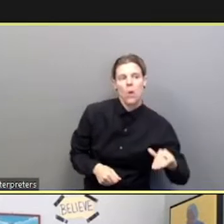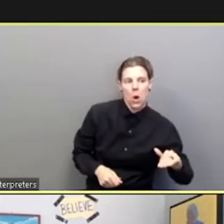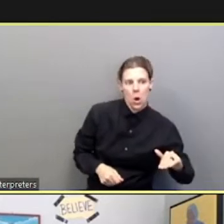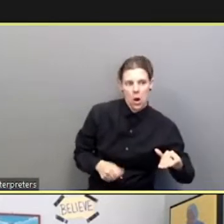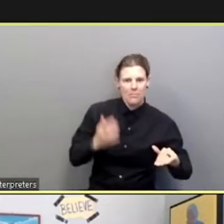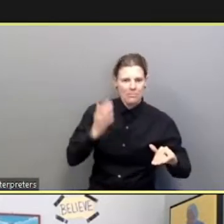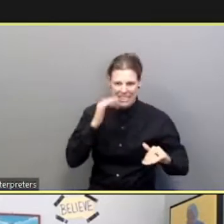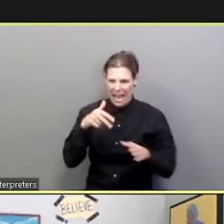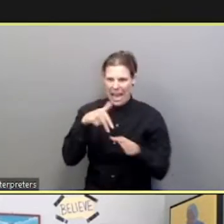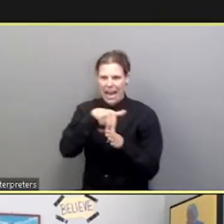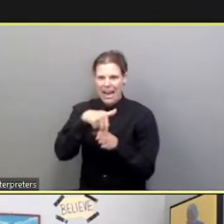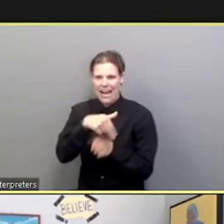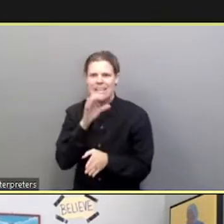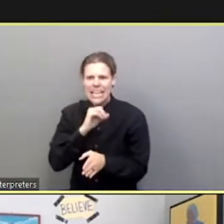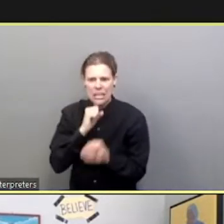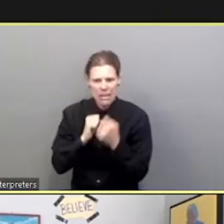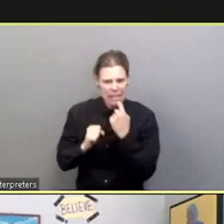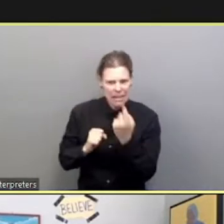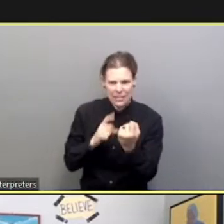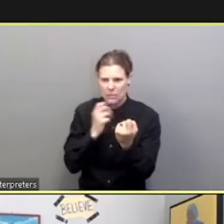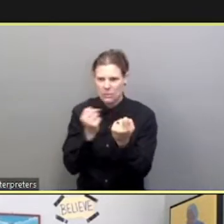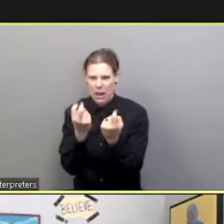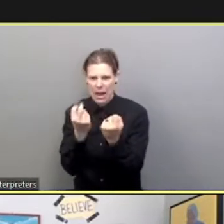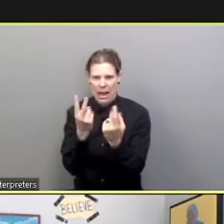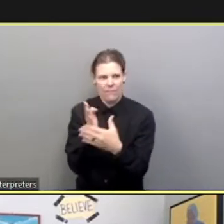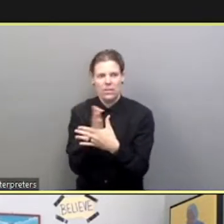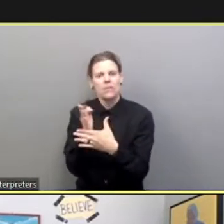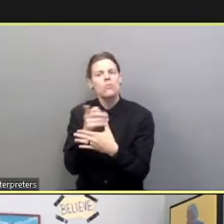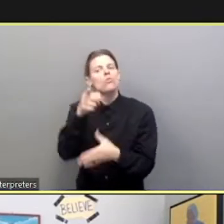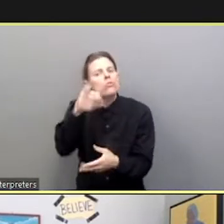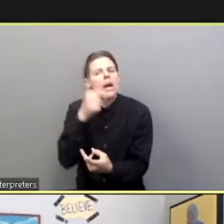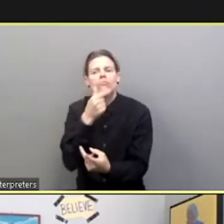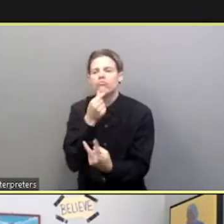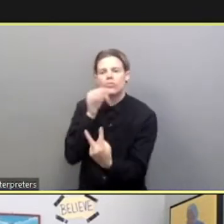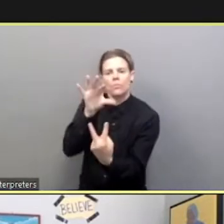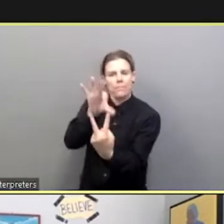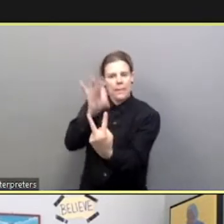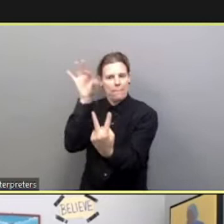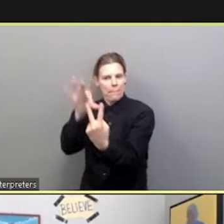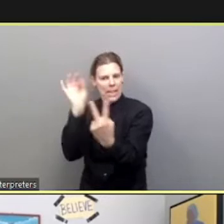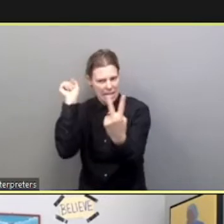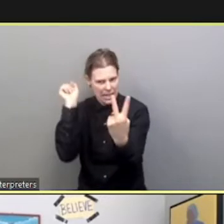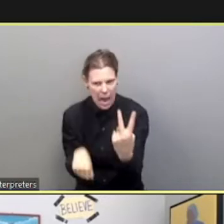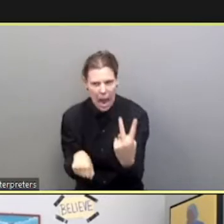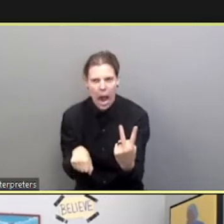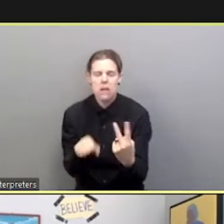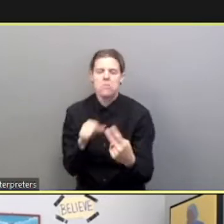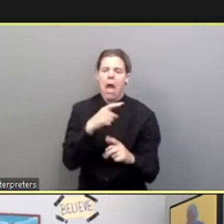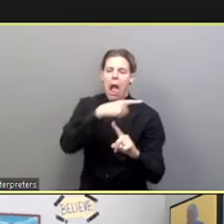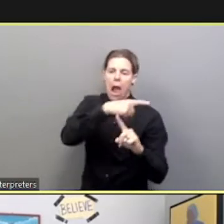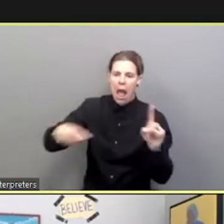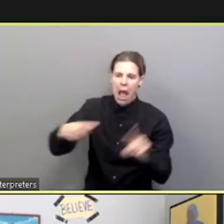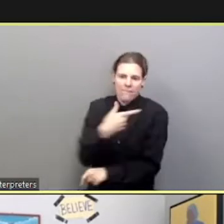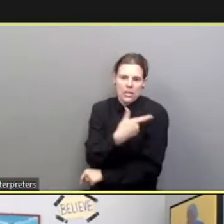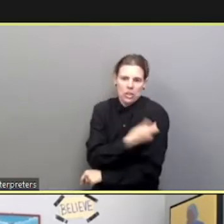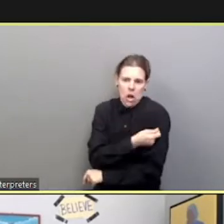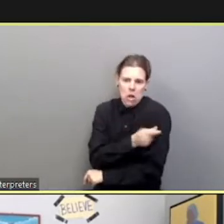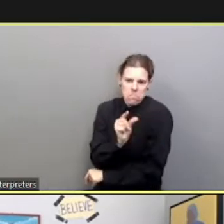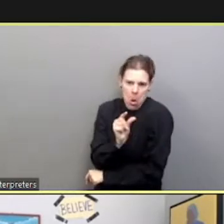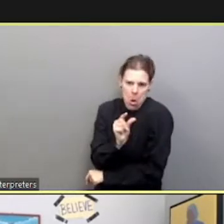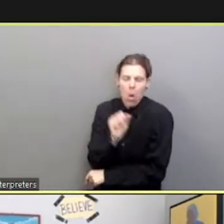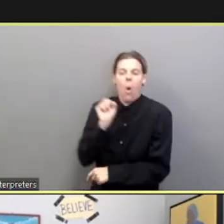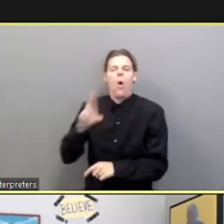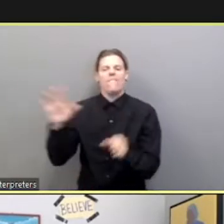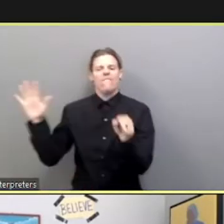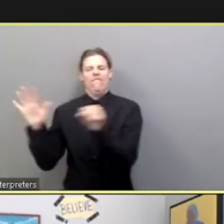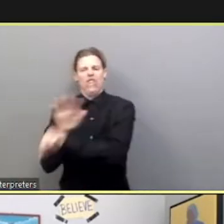weeks. So like, let's say you're turning 12 in 3 weeks, you can choose either one, or you're just turned 12. So just a little reminder for those who